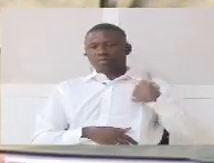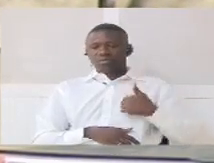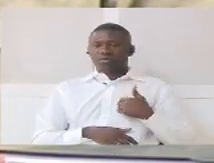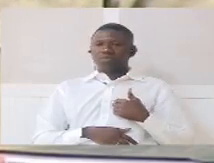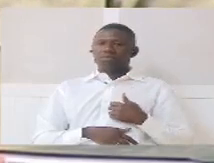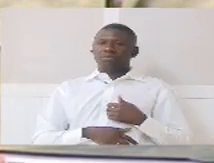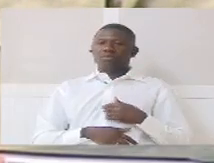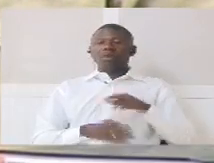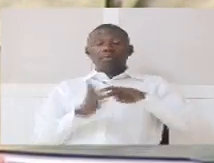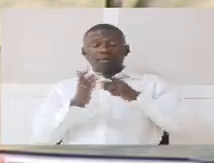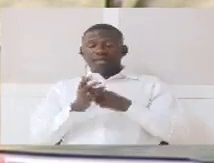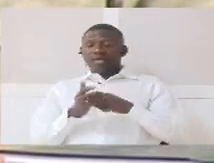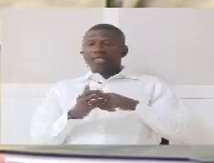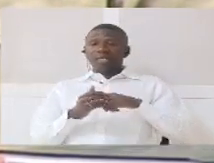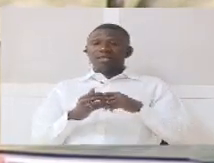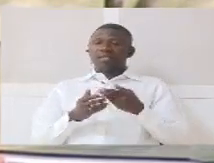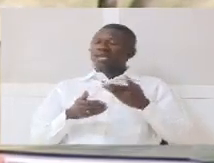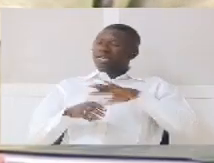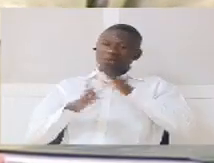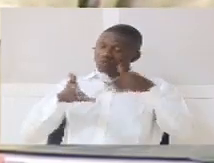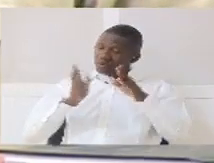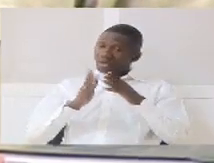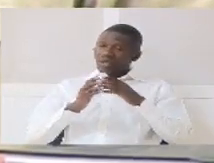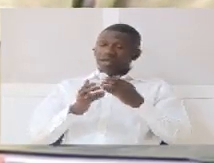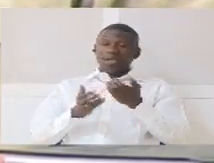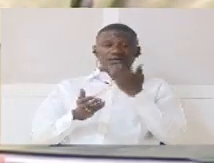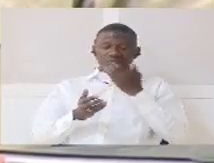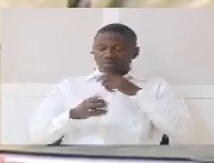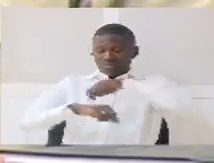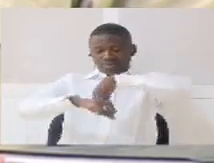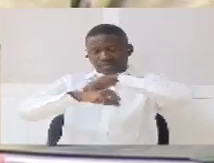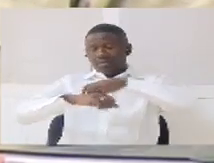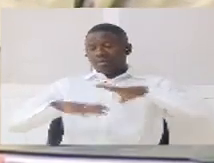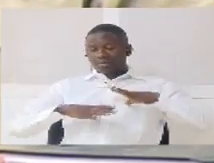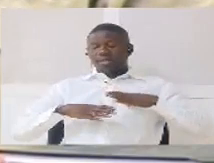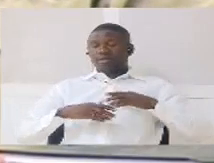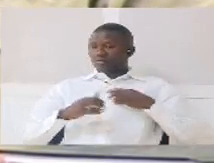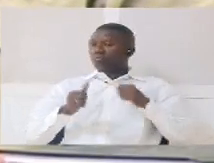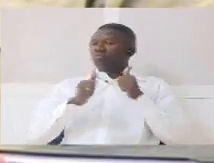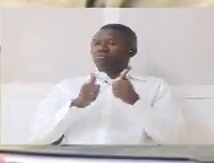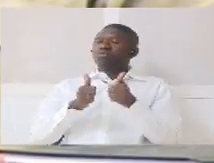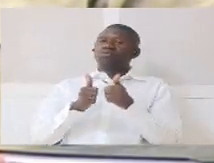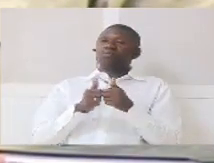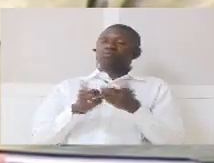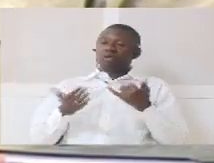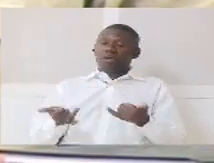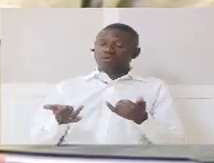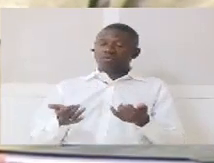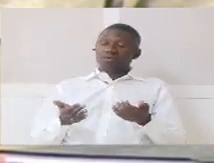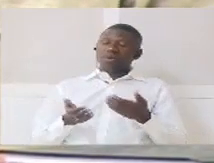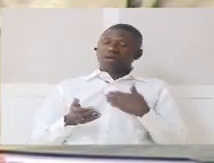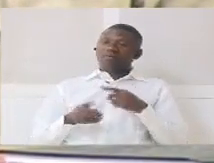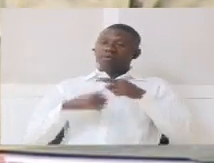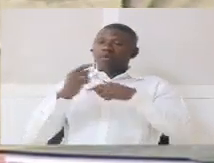100, 150, if the number is you see, to it at 800 plus, 900, 1,000 plus. You had quality food, but now